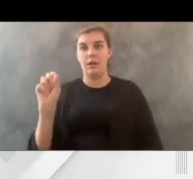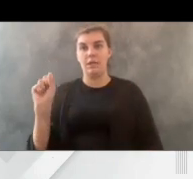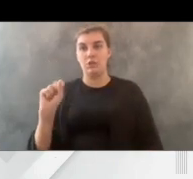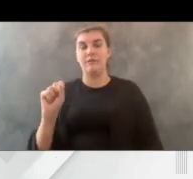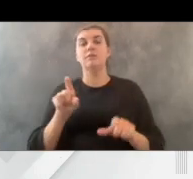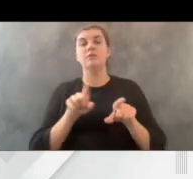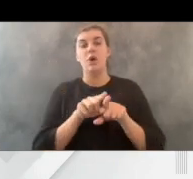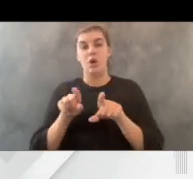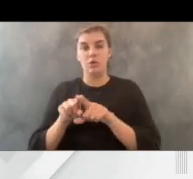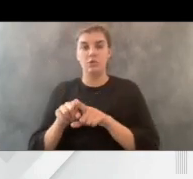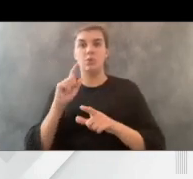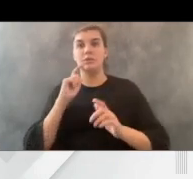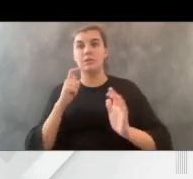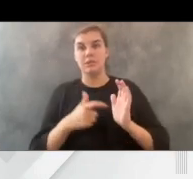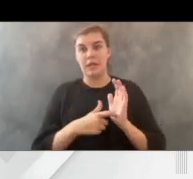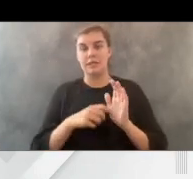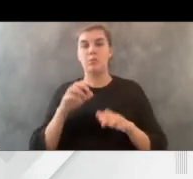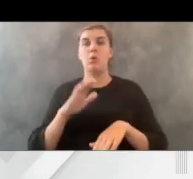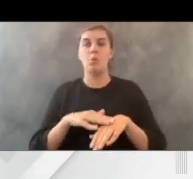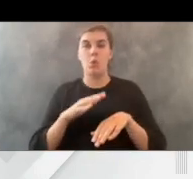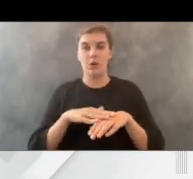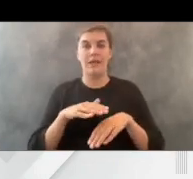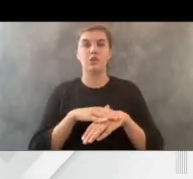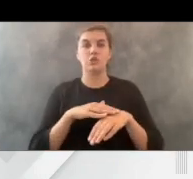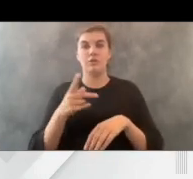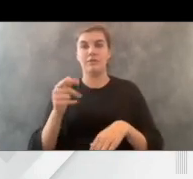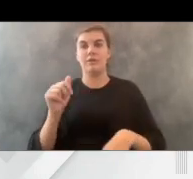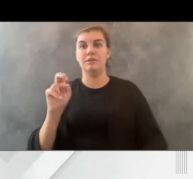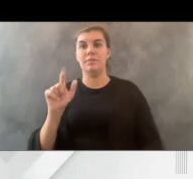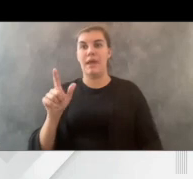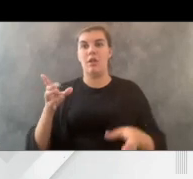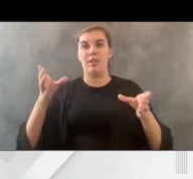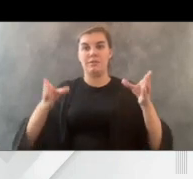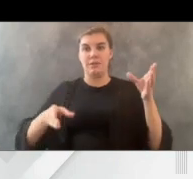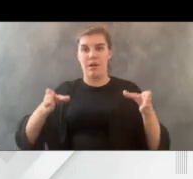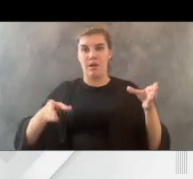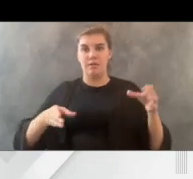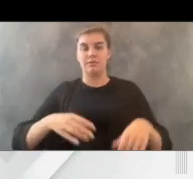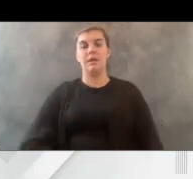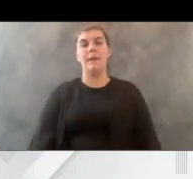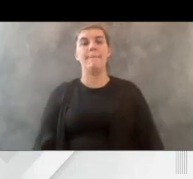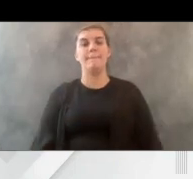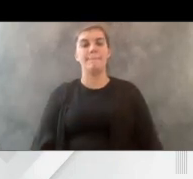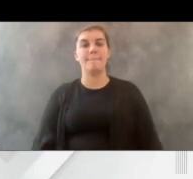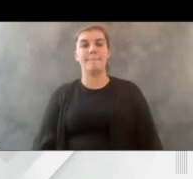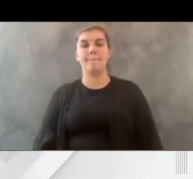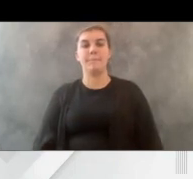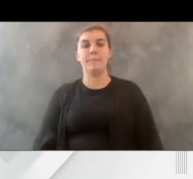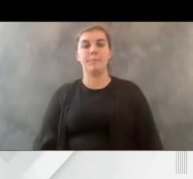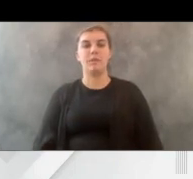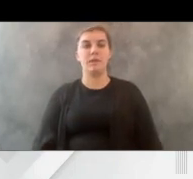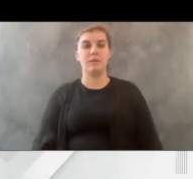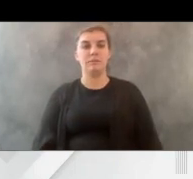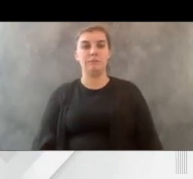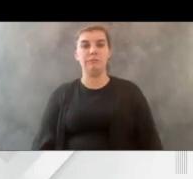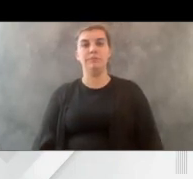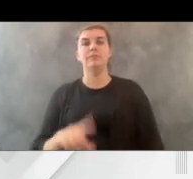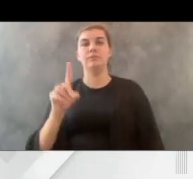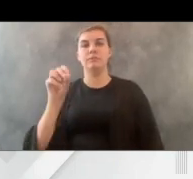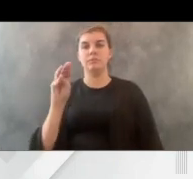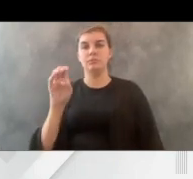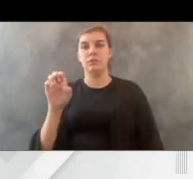So when you construct a new curb ramp or alter an existing curb ramp, the expectation is that it be connected to adjacent